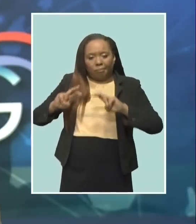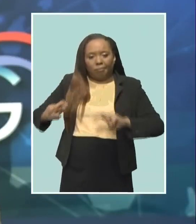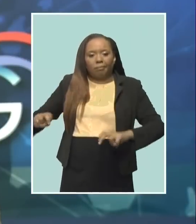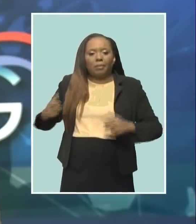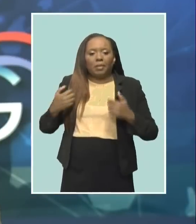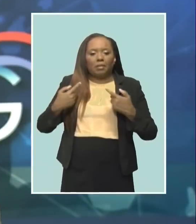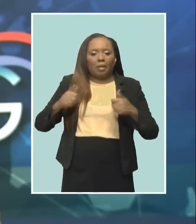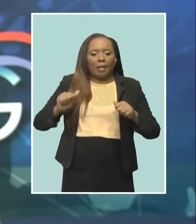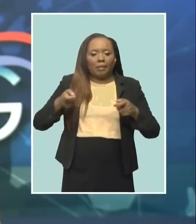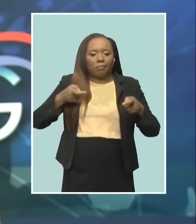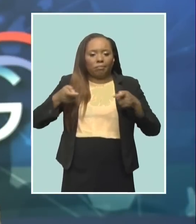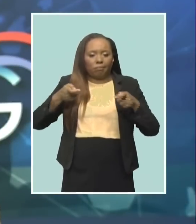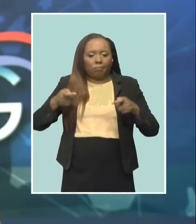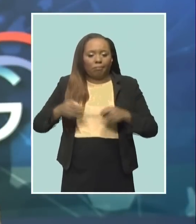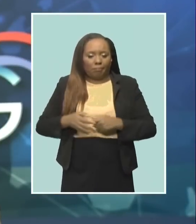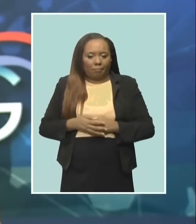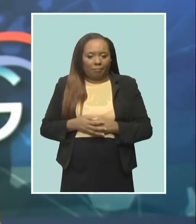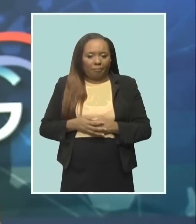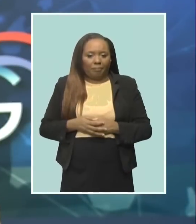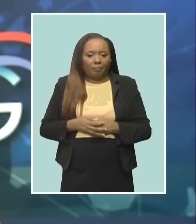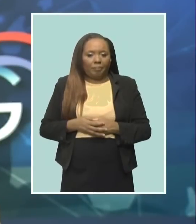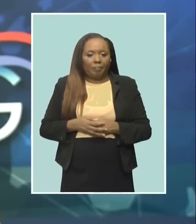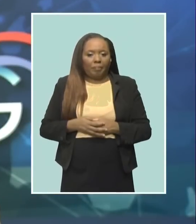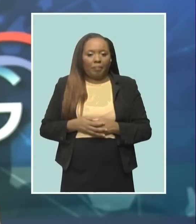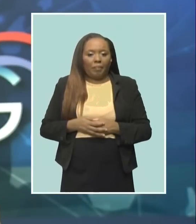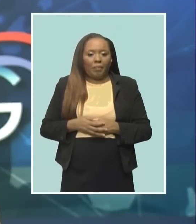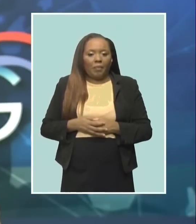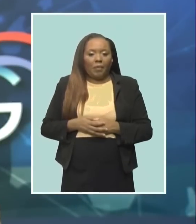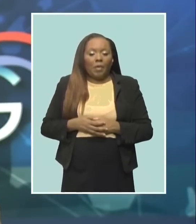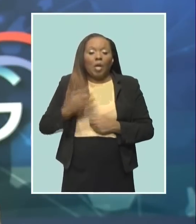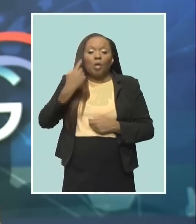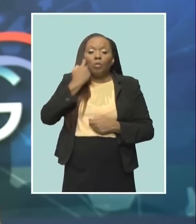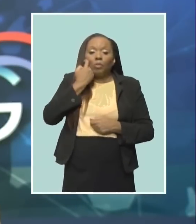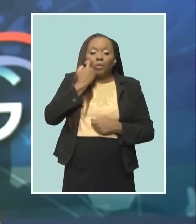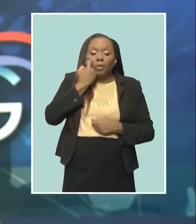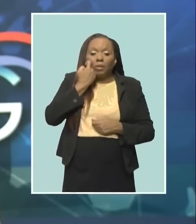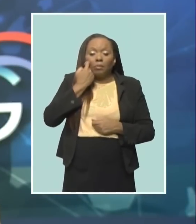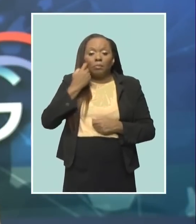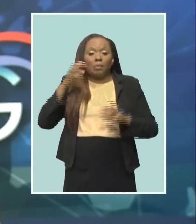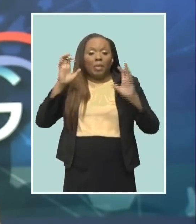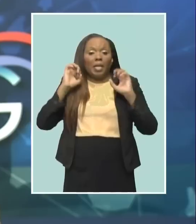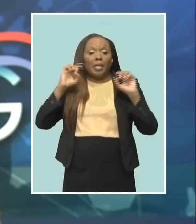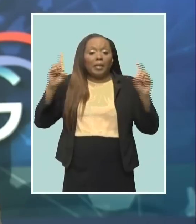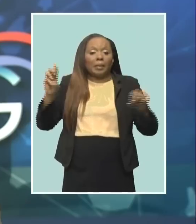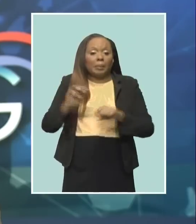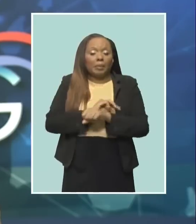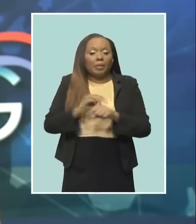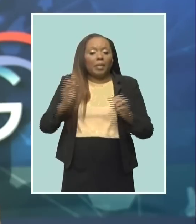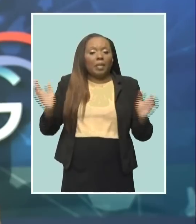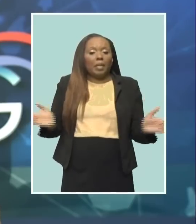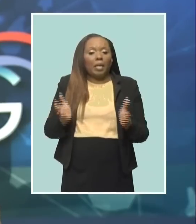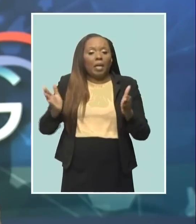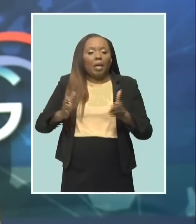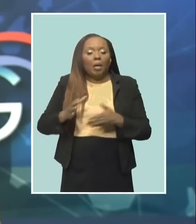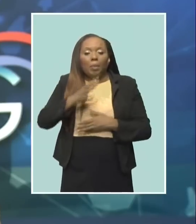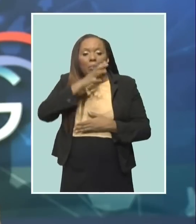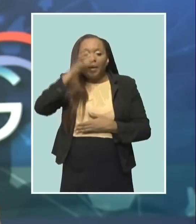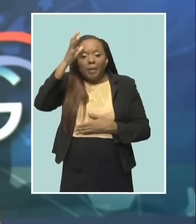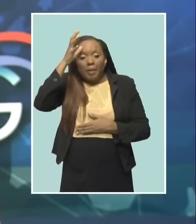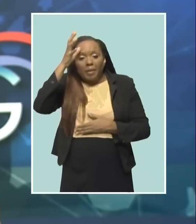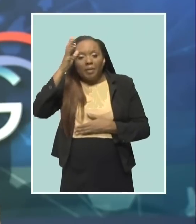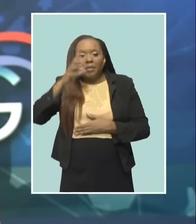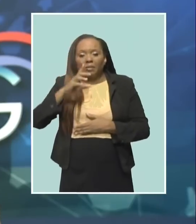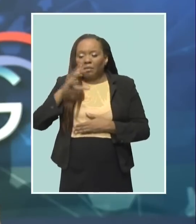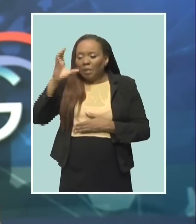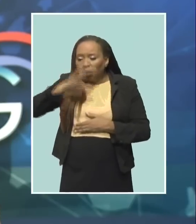the ministry cannot go into any further details other than to say the situation is under control. The incident comes just days after